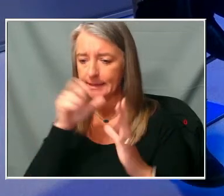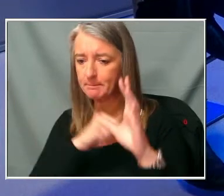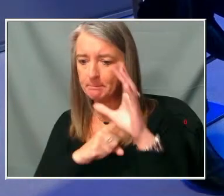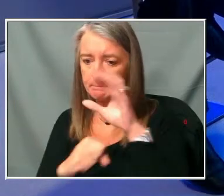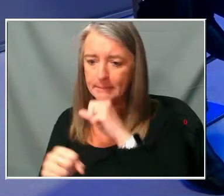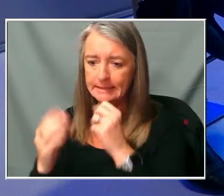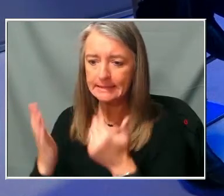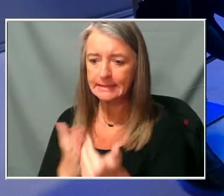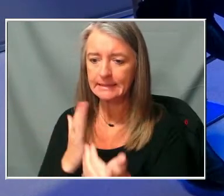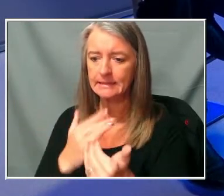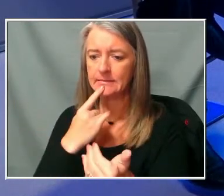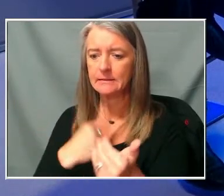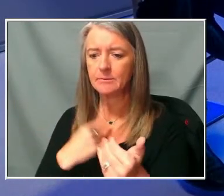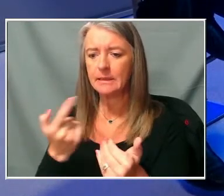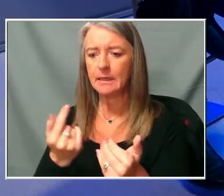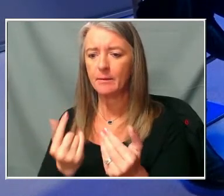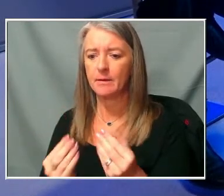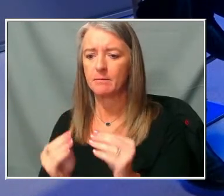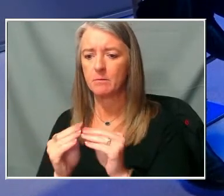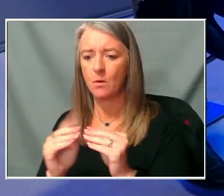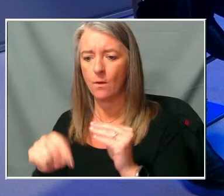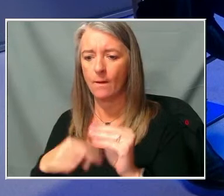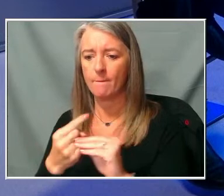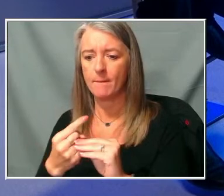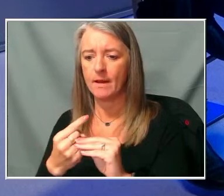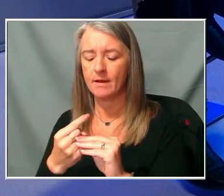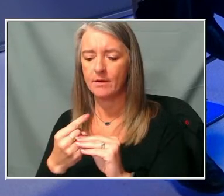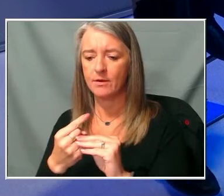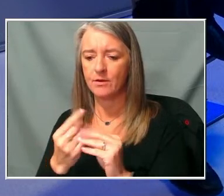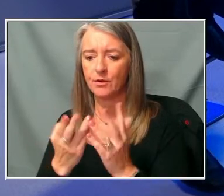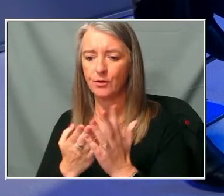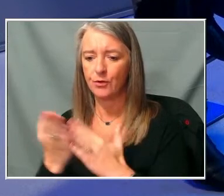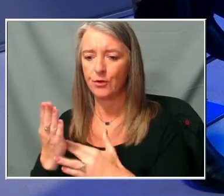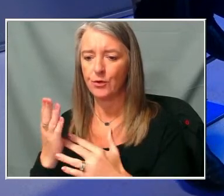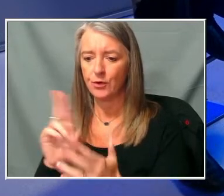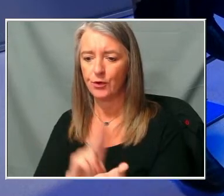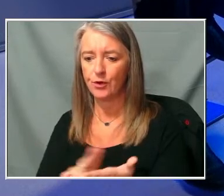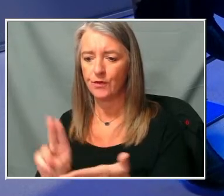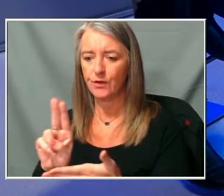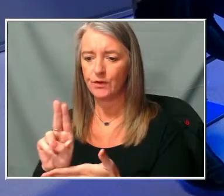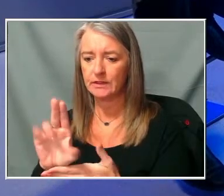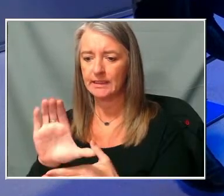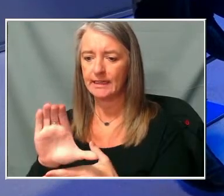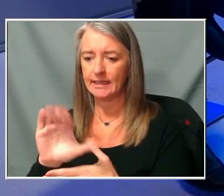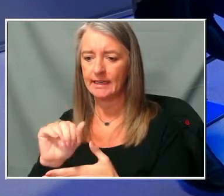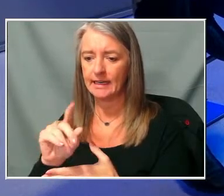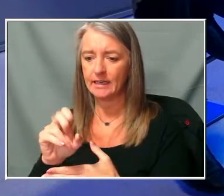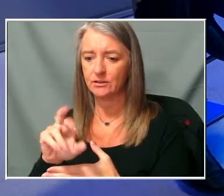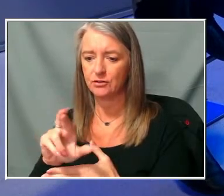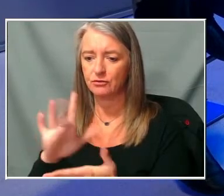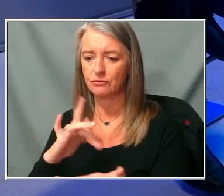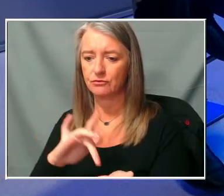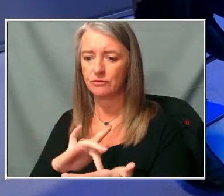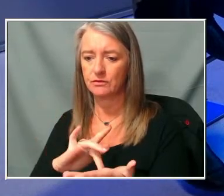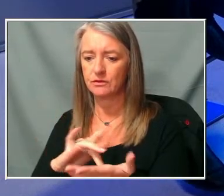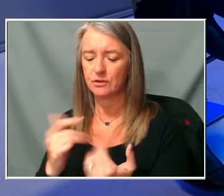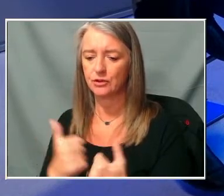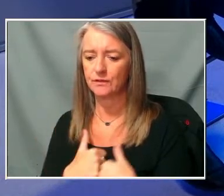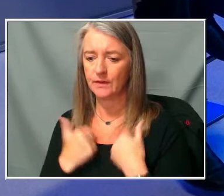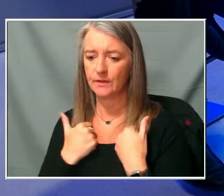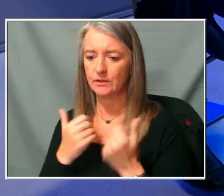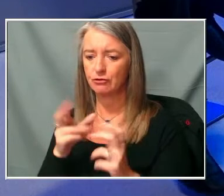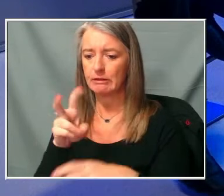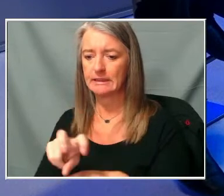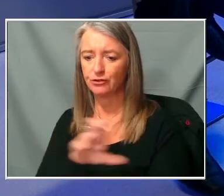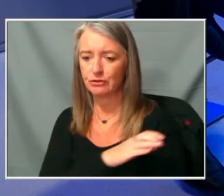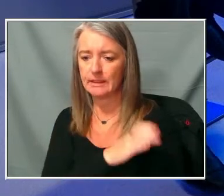So tell us a little bit about this is all through University of Kansas Cancer Center, the Survivorship Transition Clinic, how it came about,